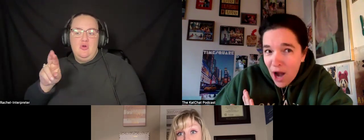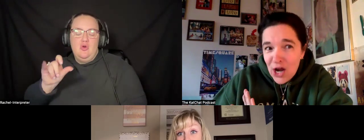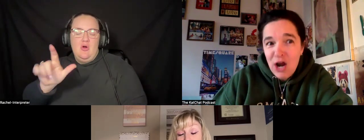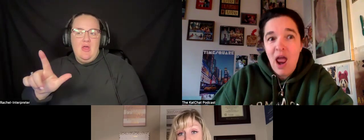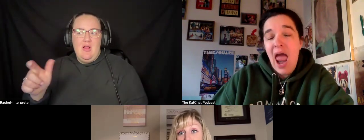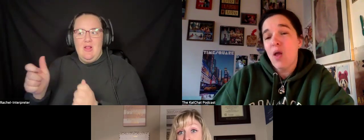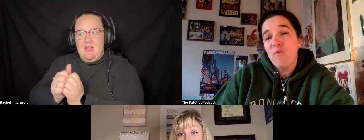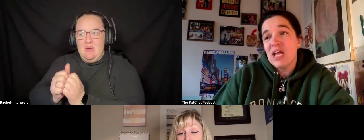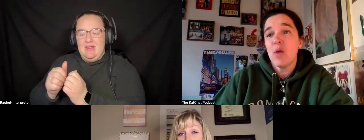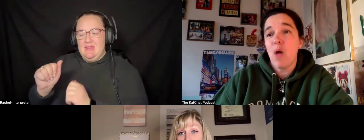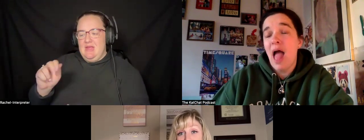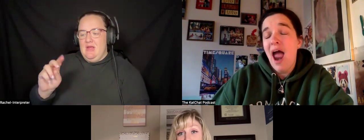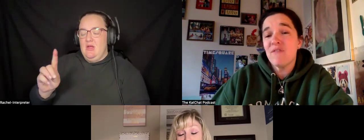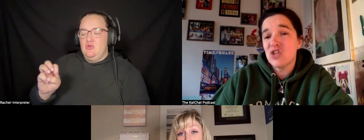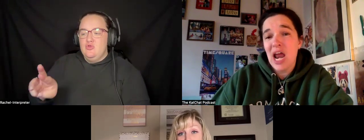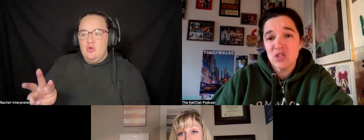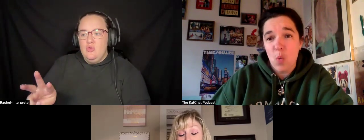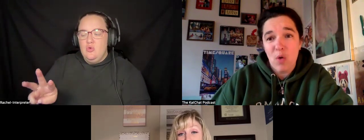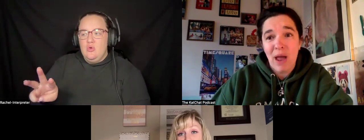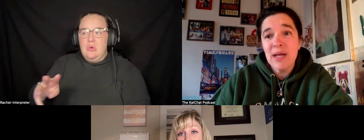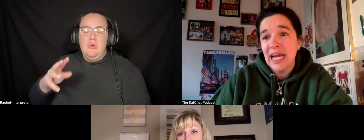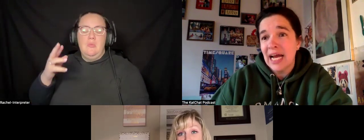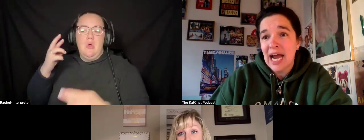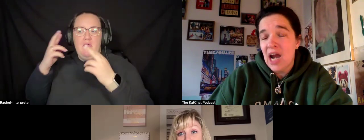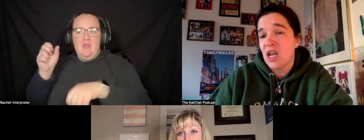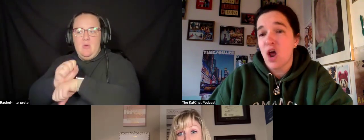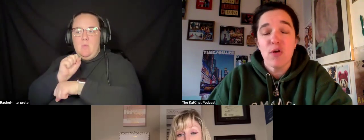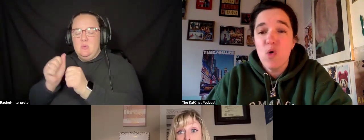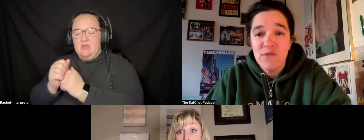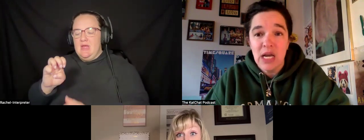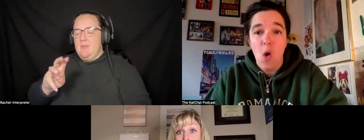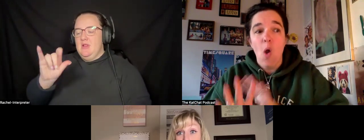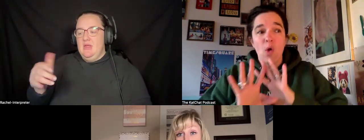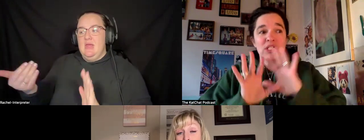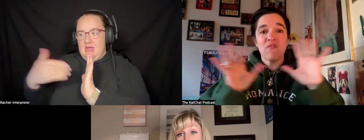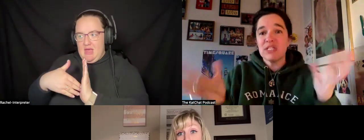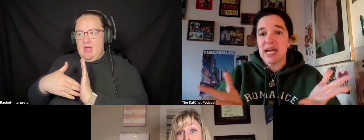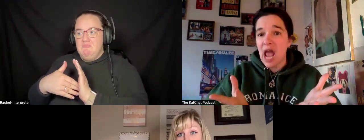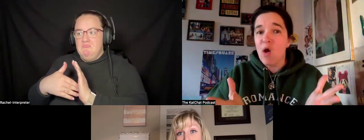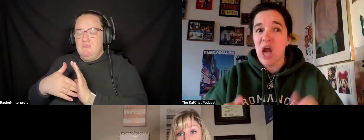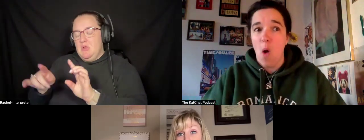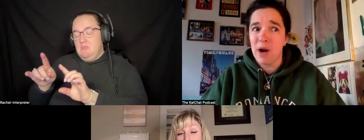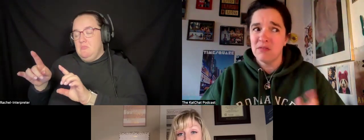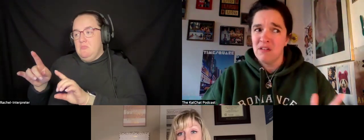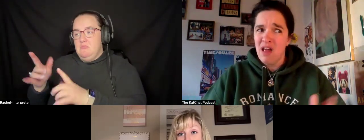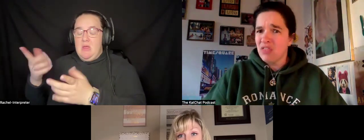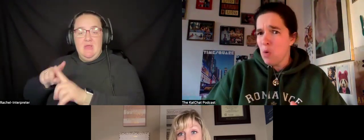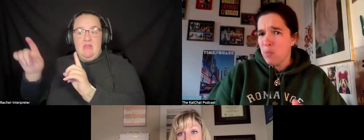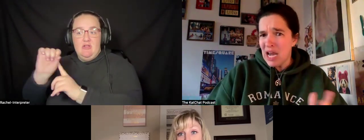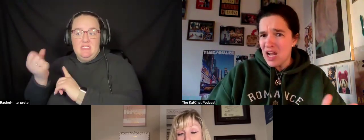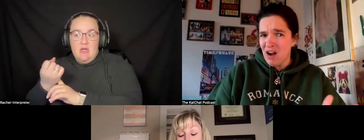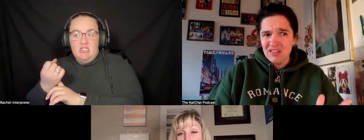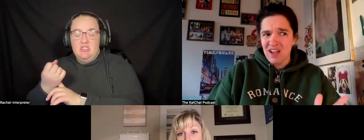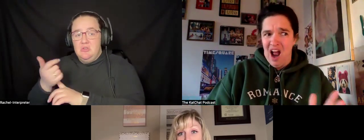Andrew Walker, and hopefully he will have a chance to work with Emily again in another movie with a different scenario because they